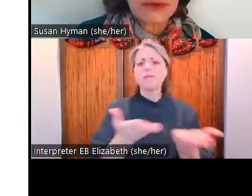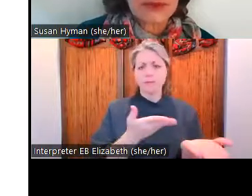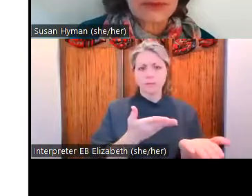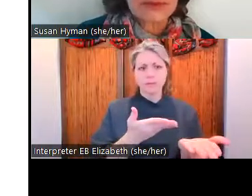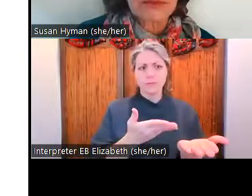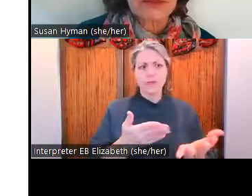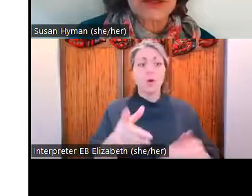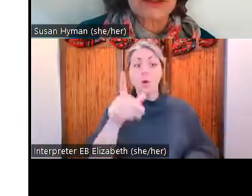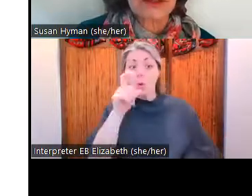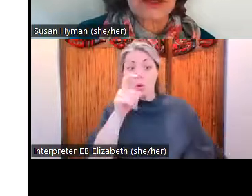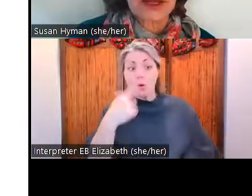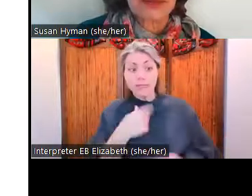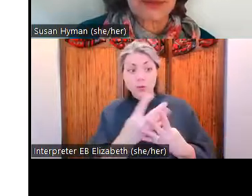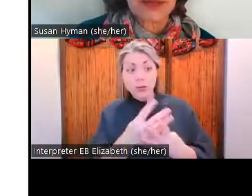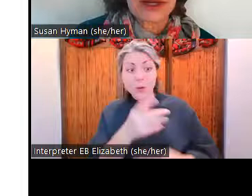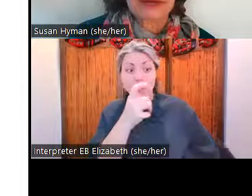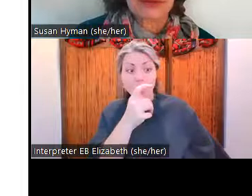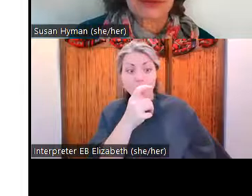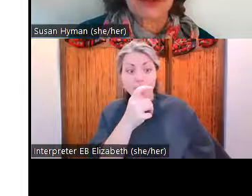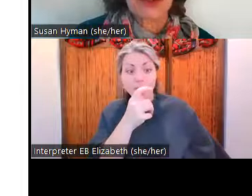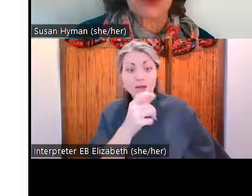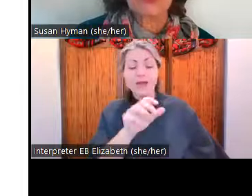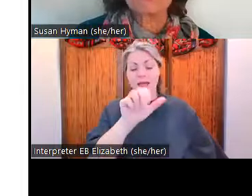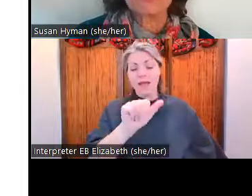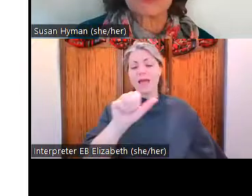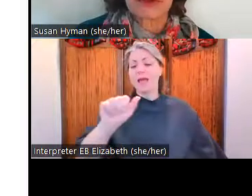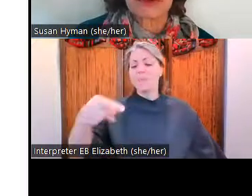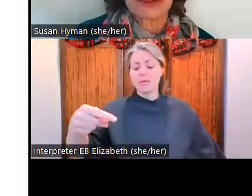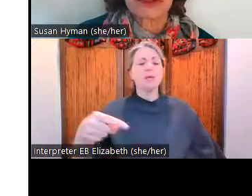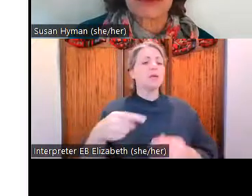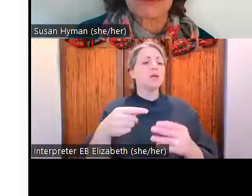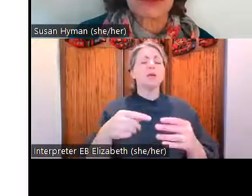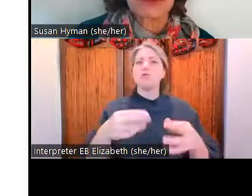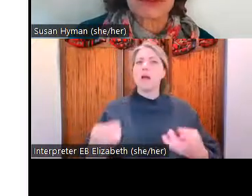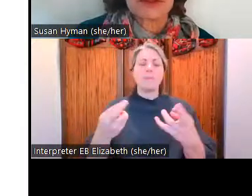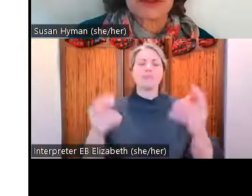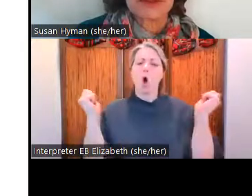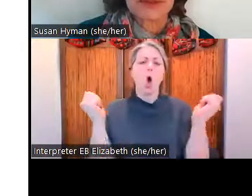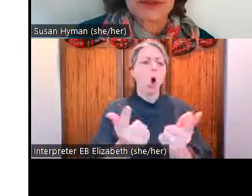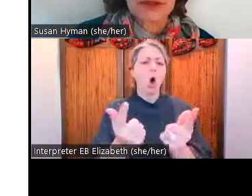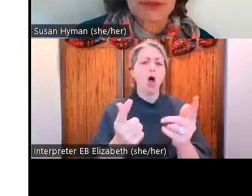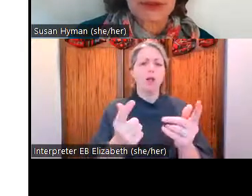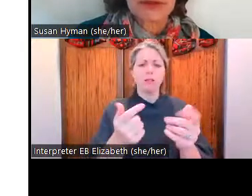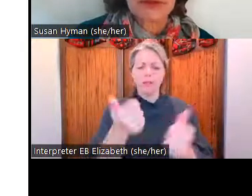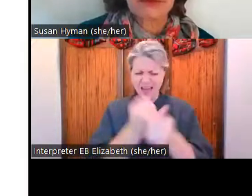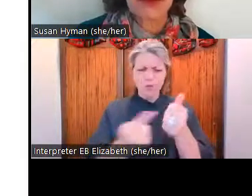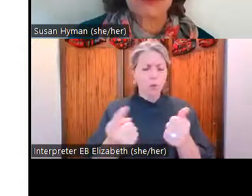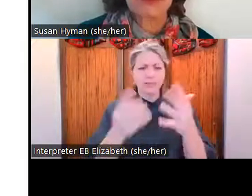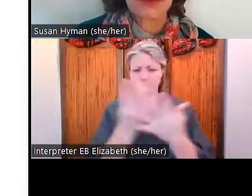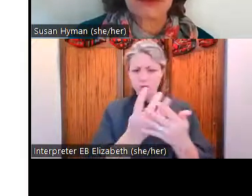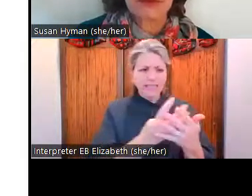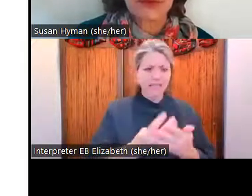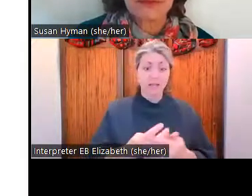do we screen? The Academy of Pediatrics recommends universal screening with a population prevalence of